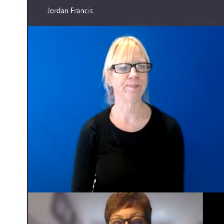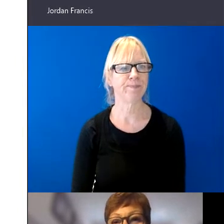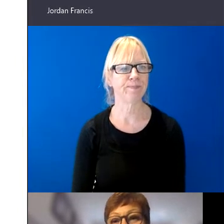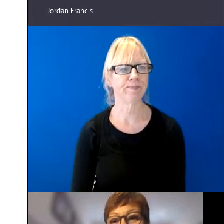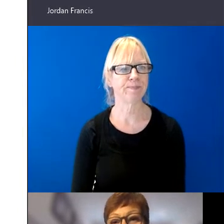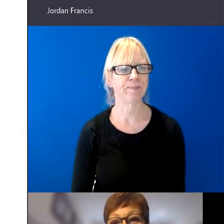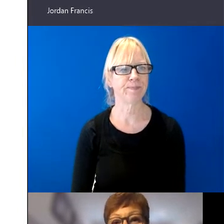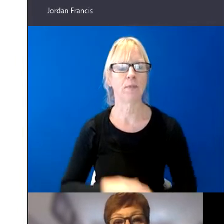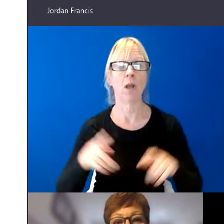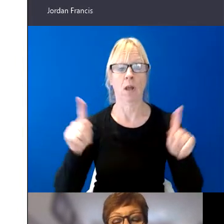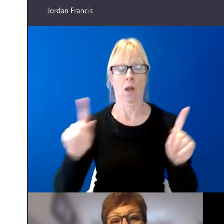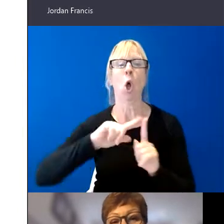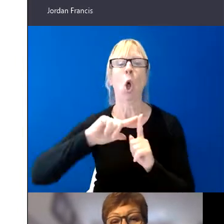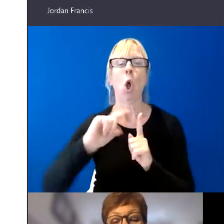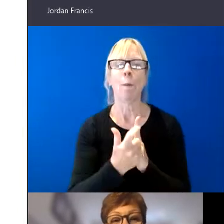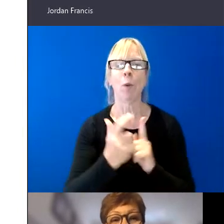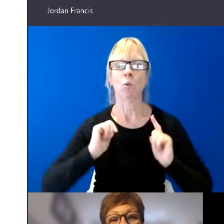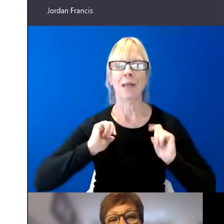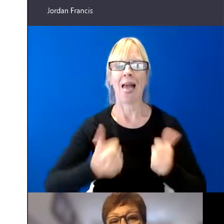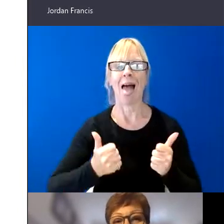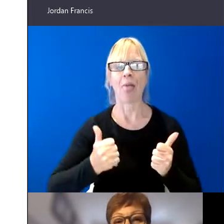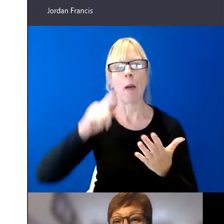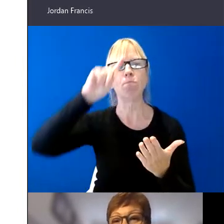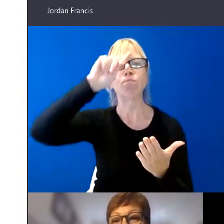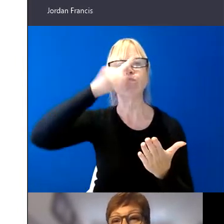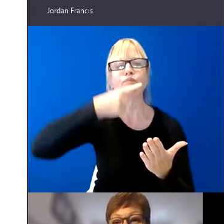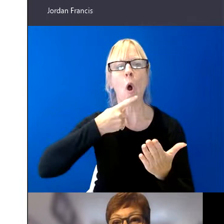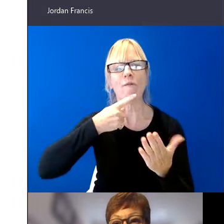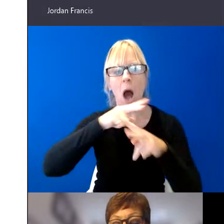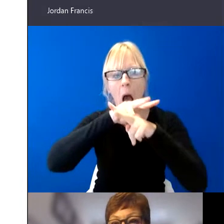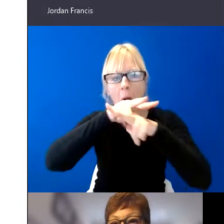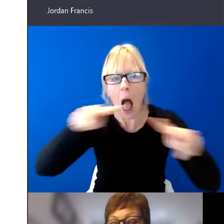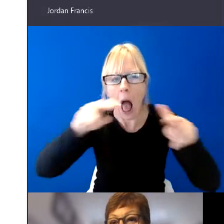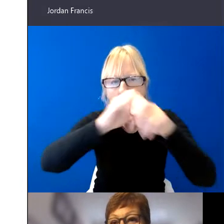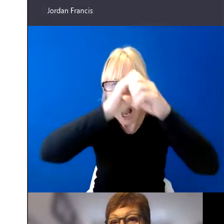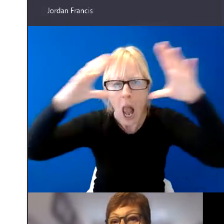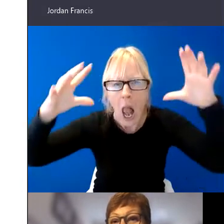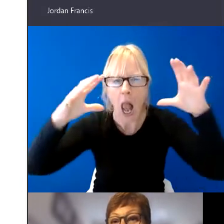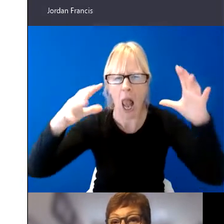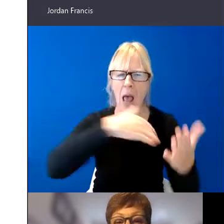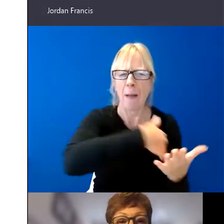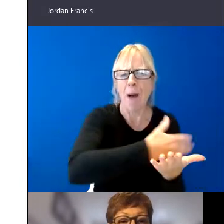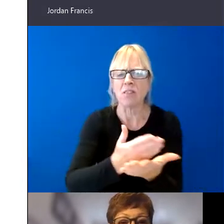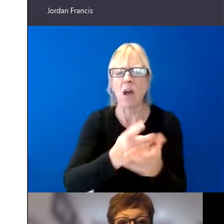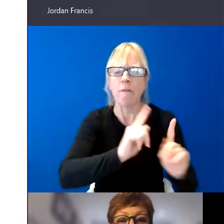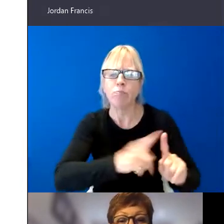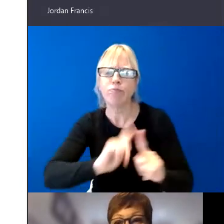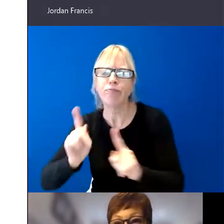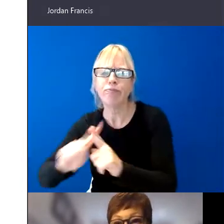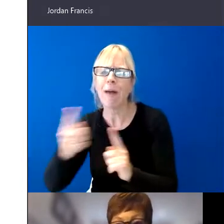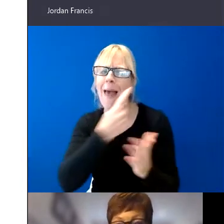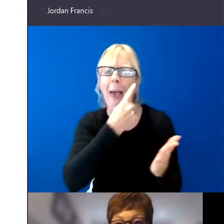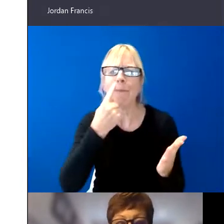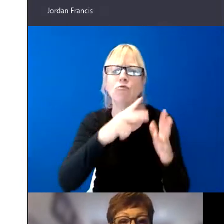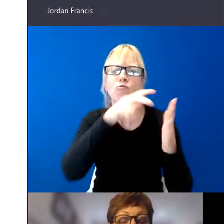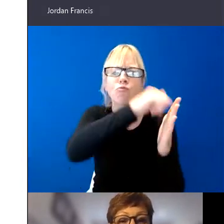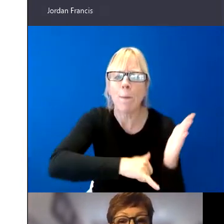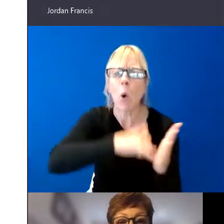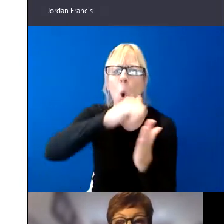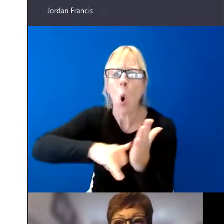So the community health profiles are part of a series of public health evidence reports that we've been working on in the Public